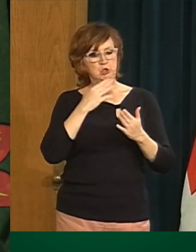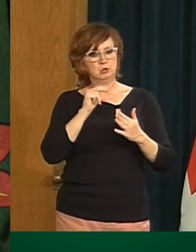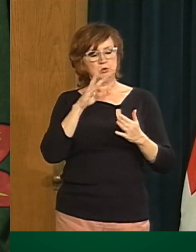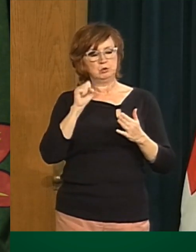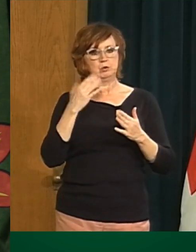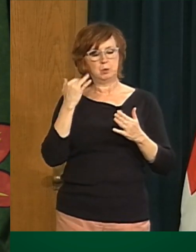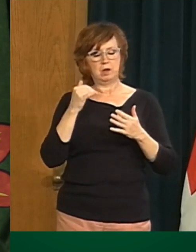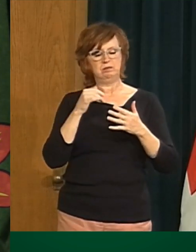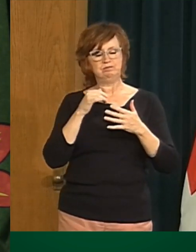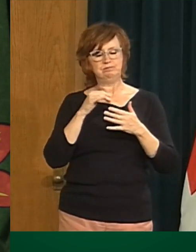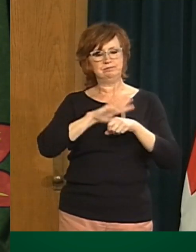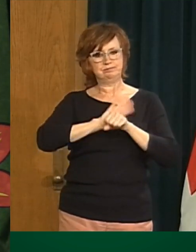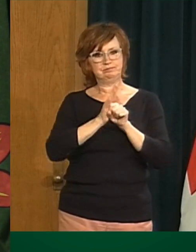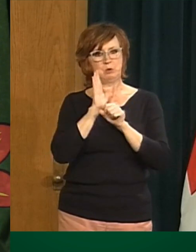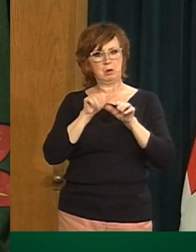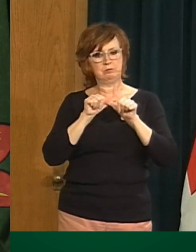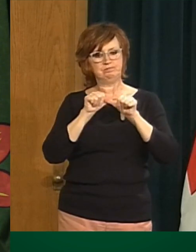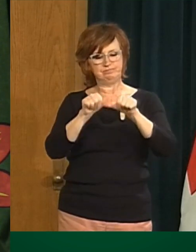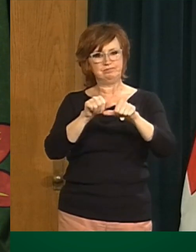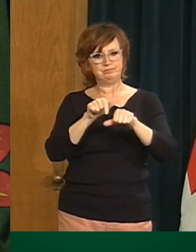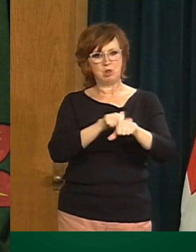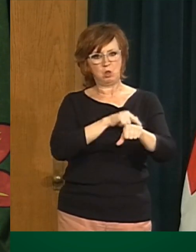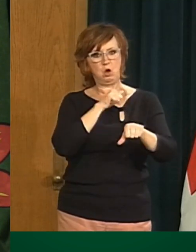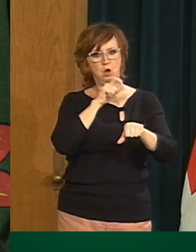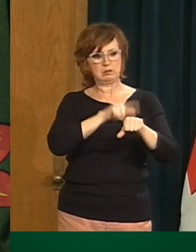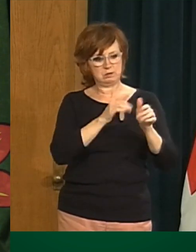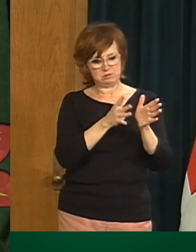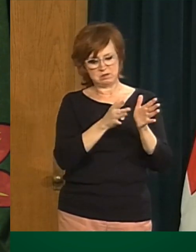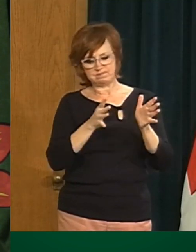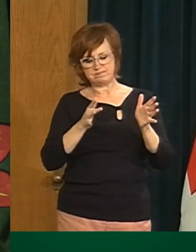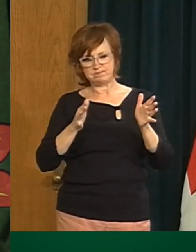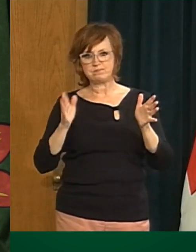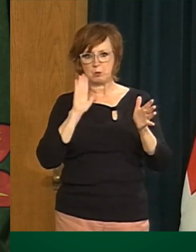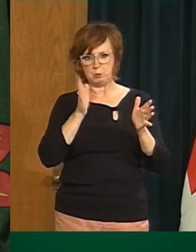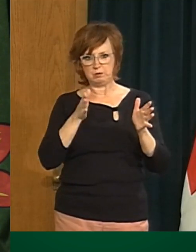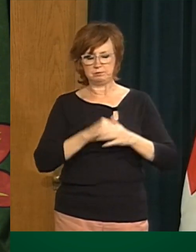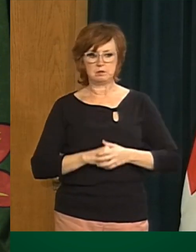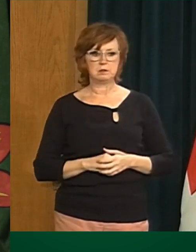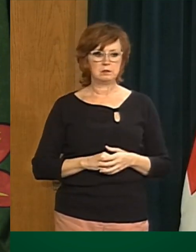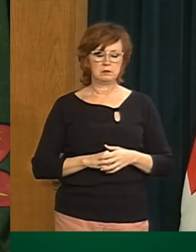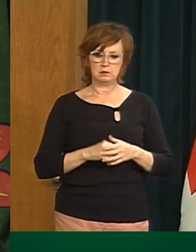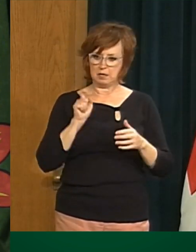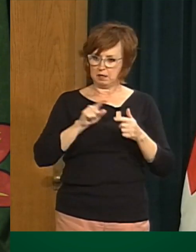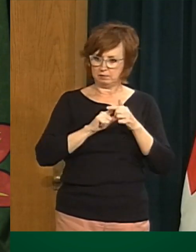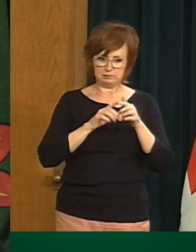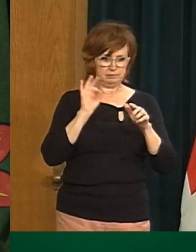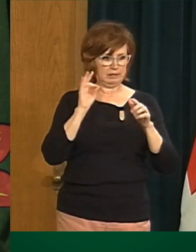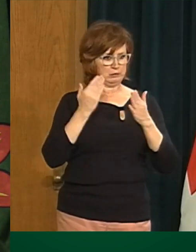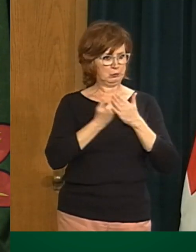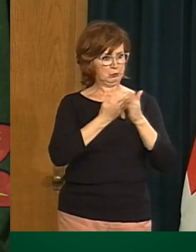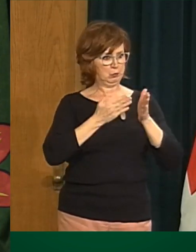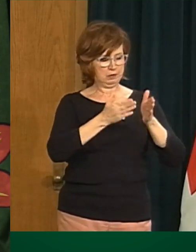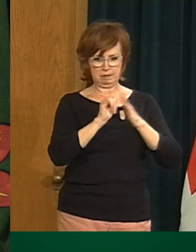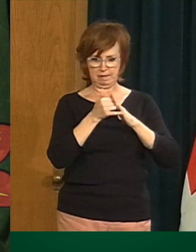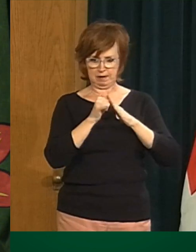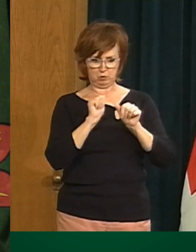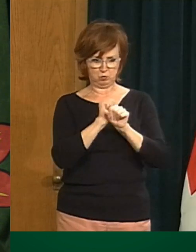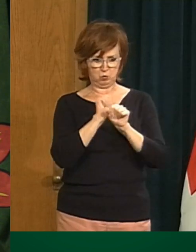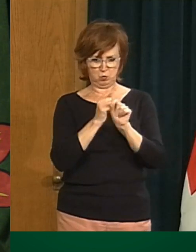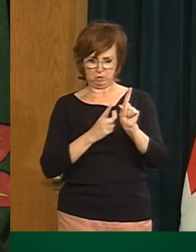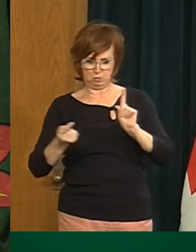to reopen and to stay open, and for employees to be able to work safely. And I think we will be able to